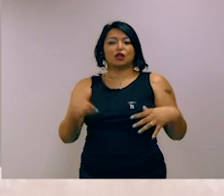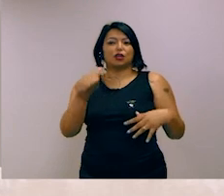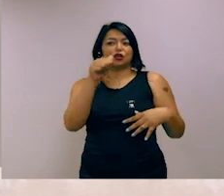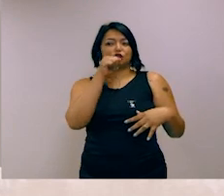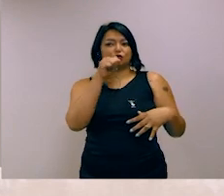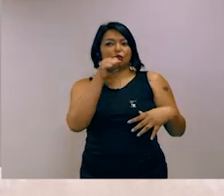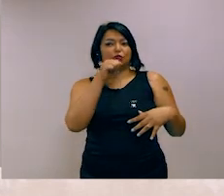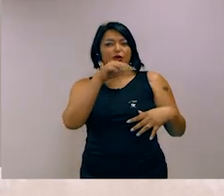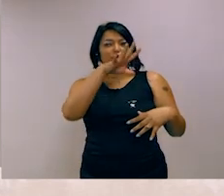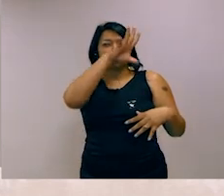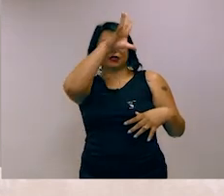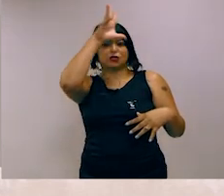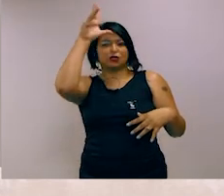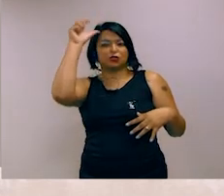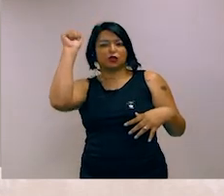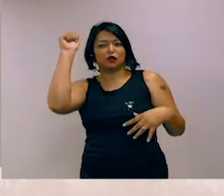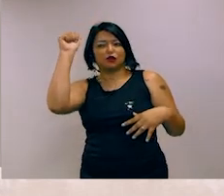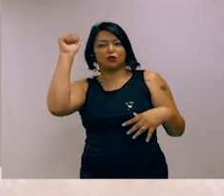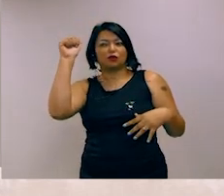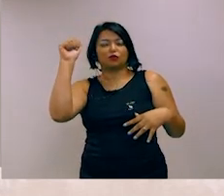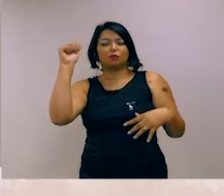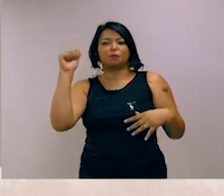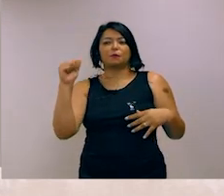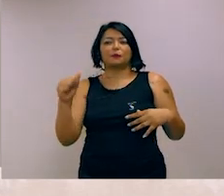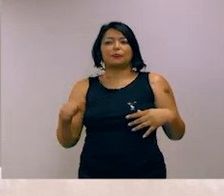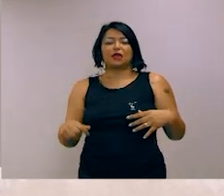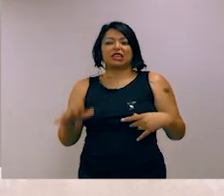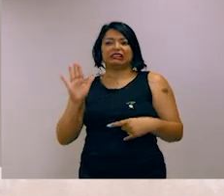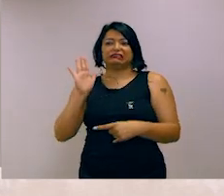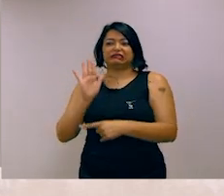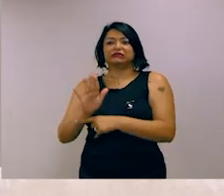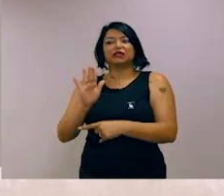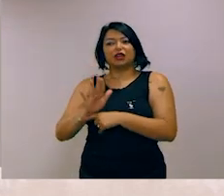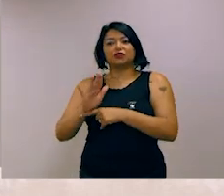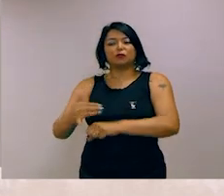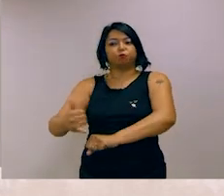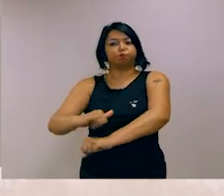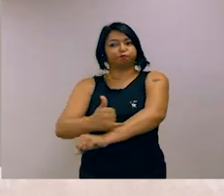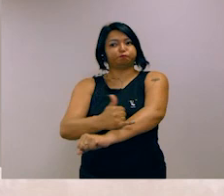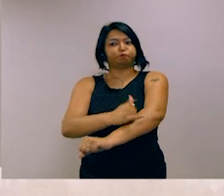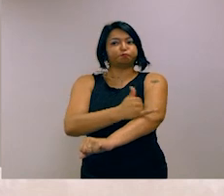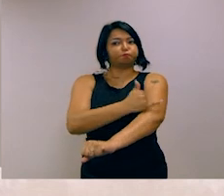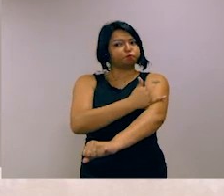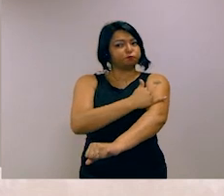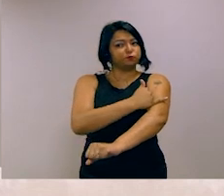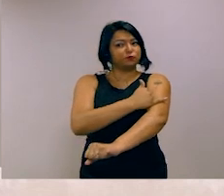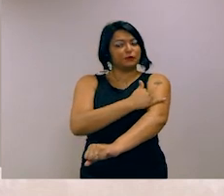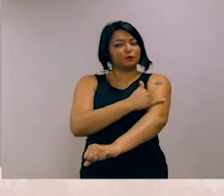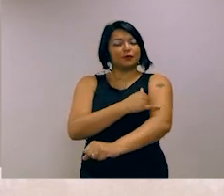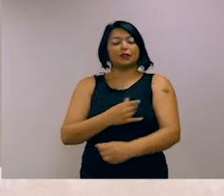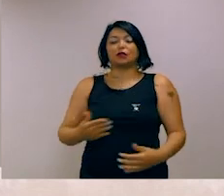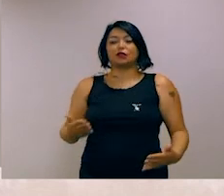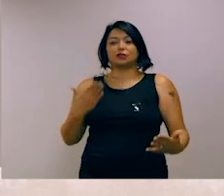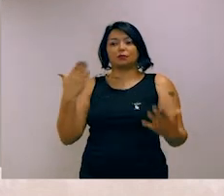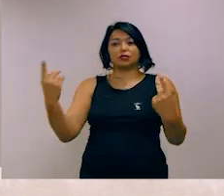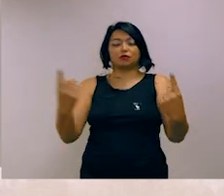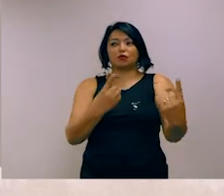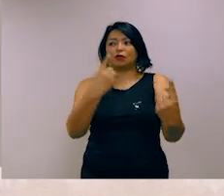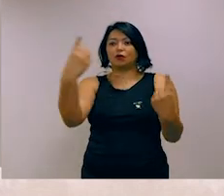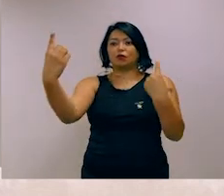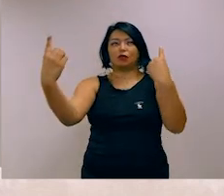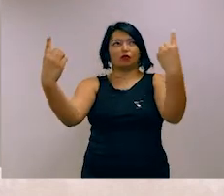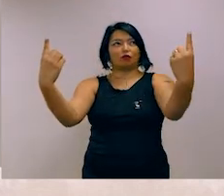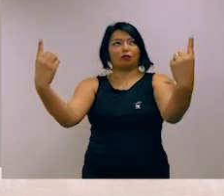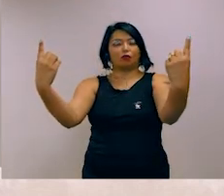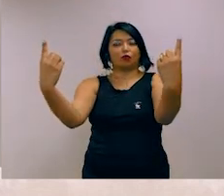is indeed a major contributor of obesity. So now we have established a whole link between our cause and our